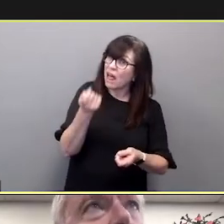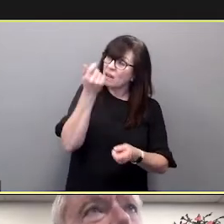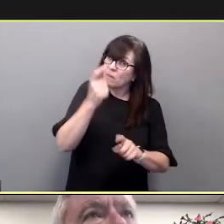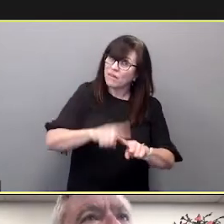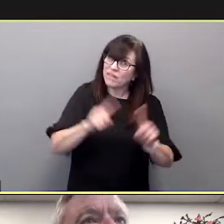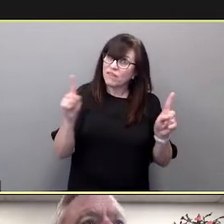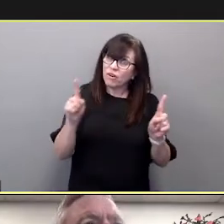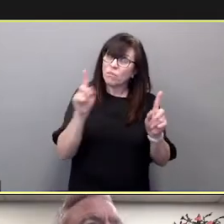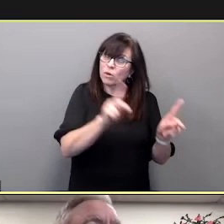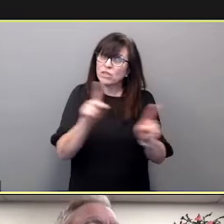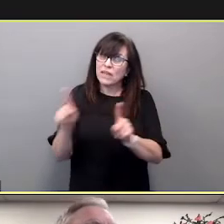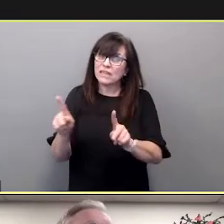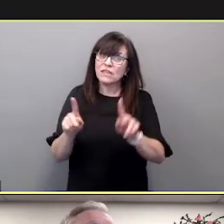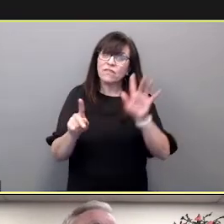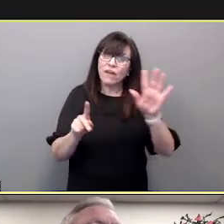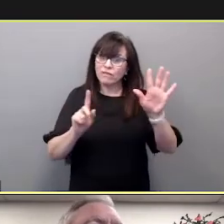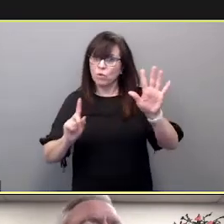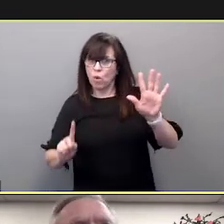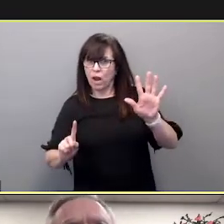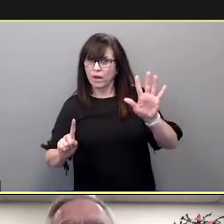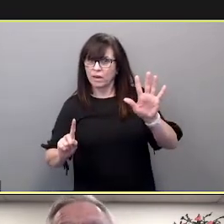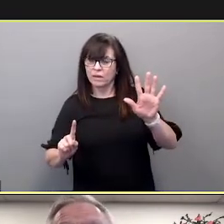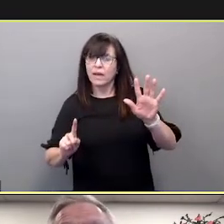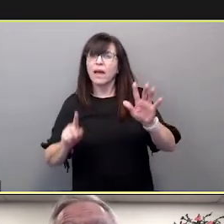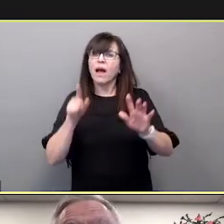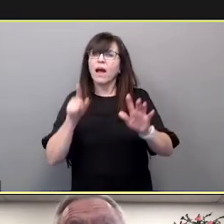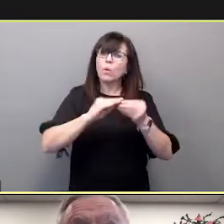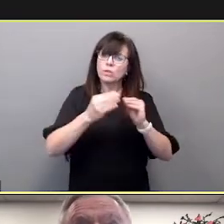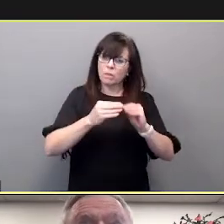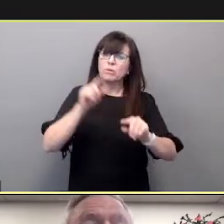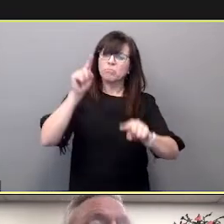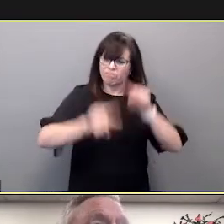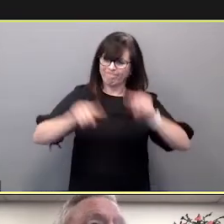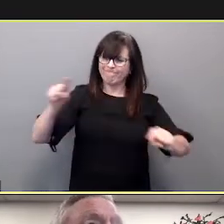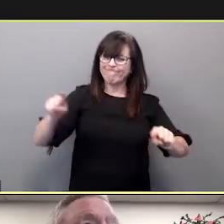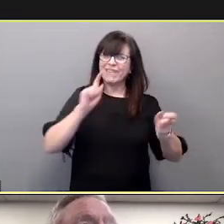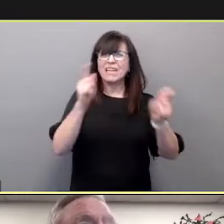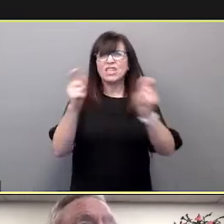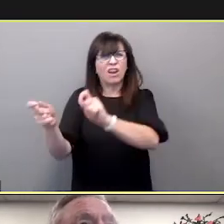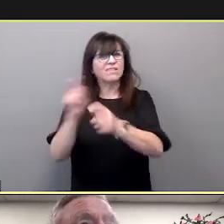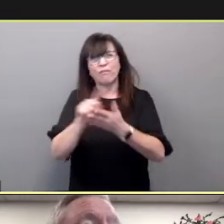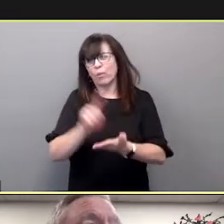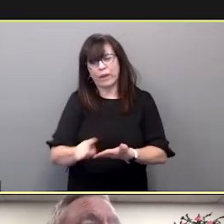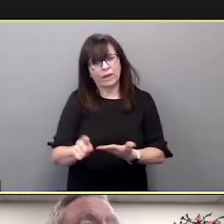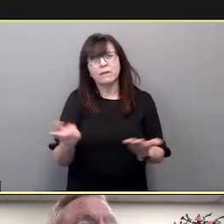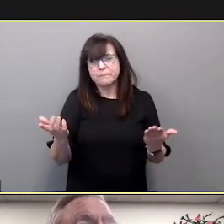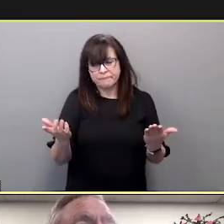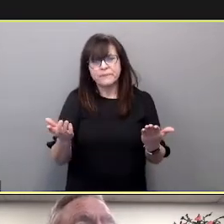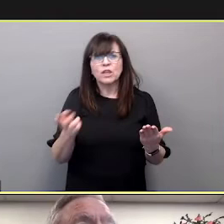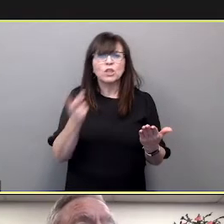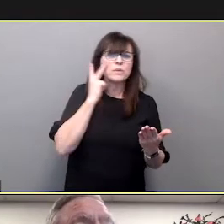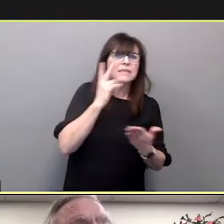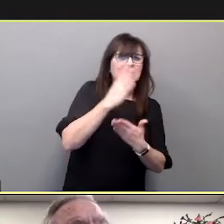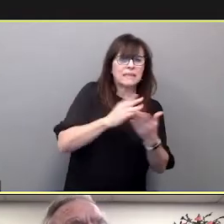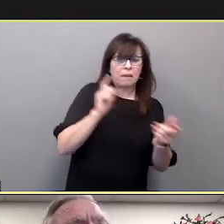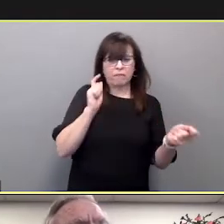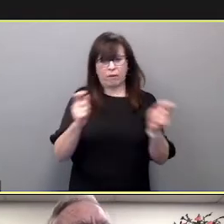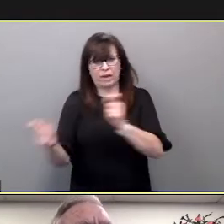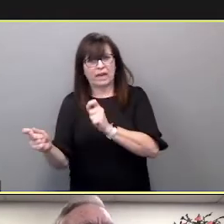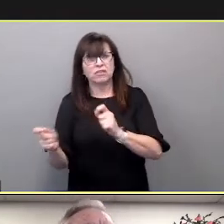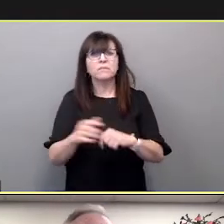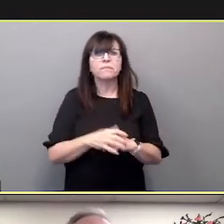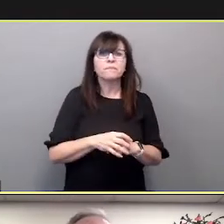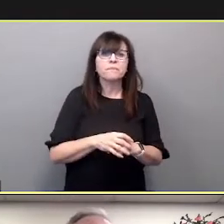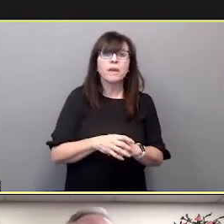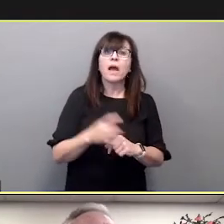ratio, 5-to-1. These numbers do vary from week to week, and so we see some variation there. We did a little